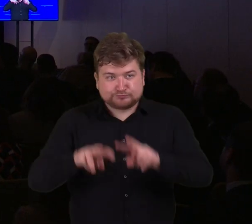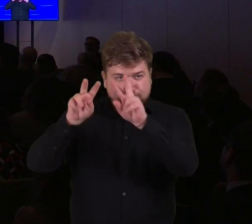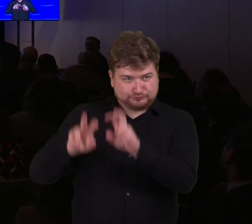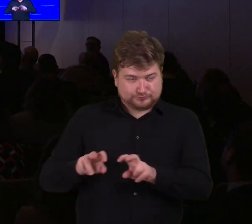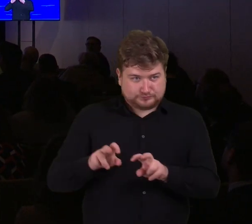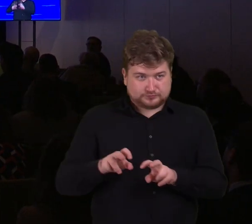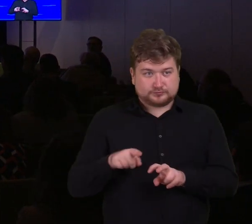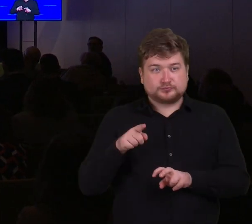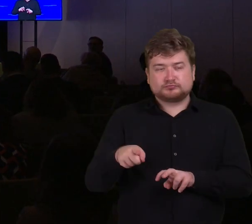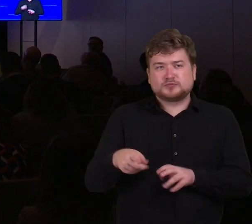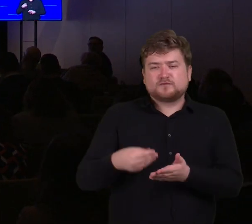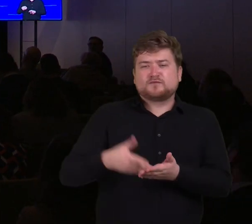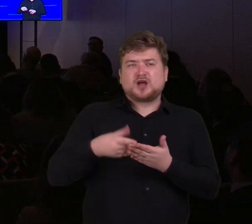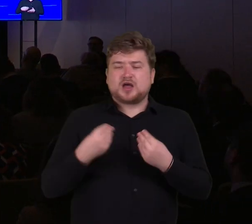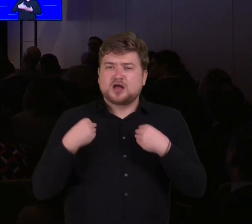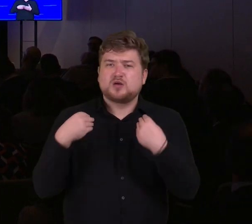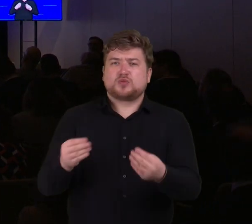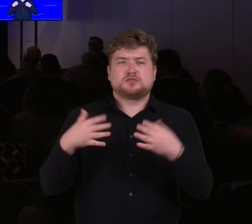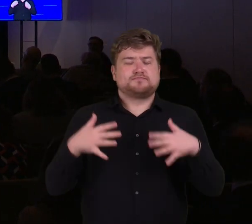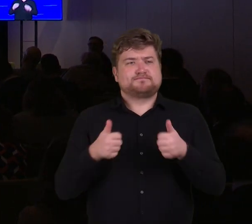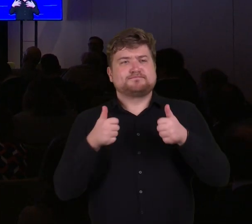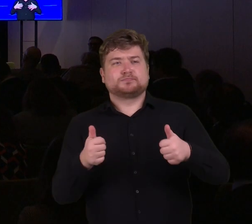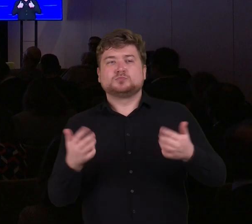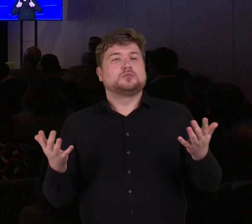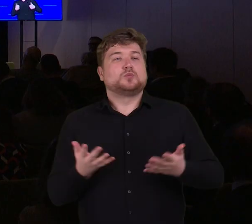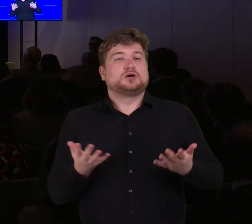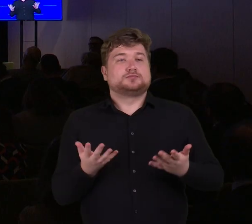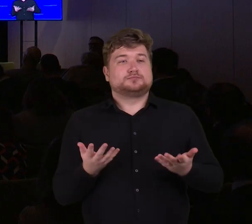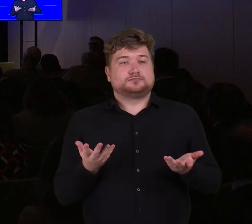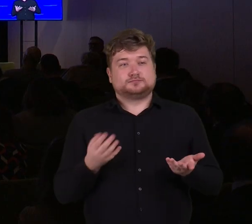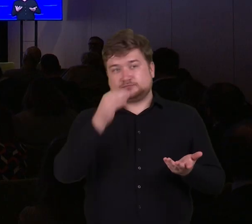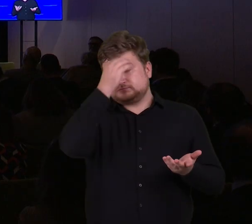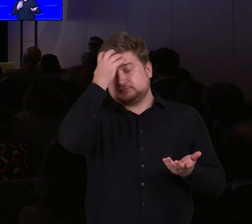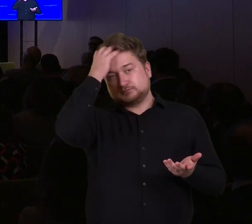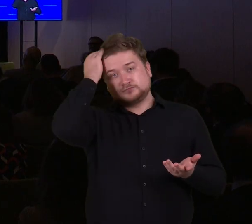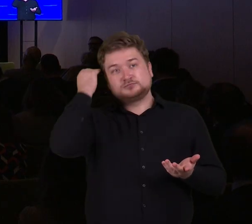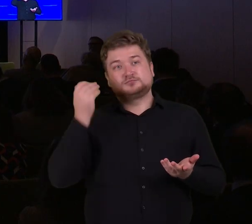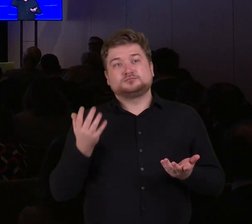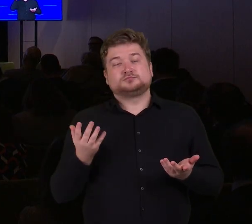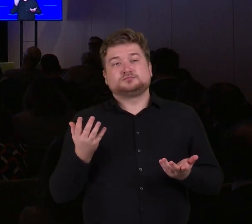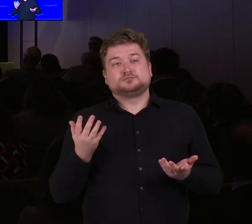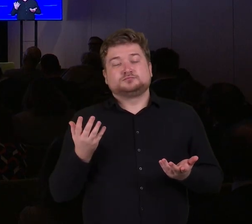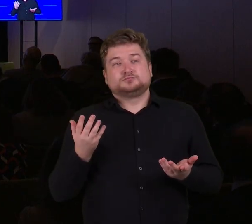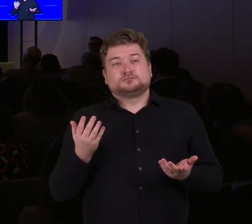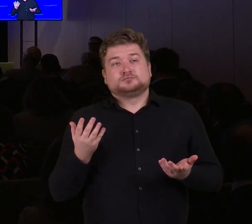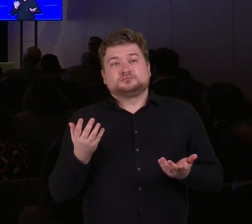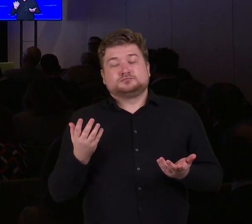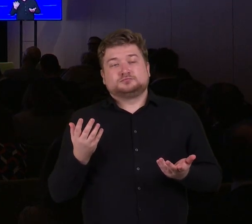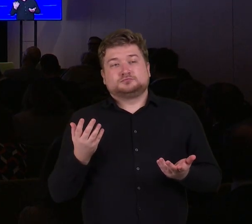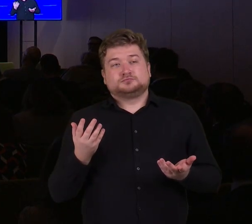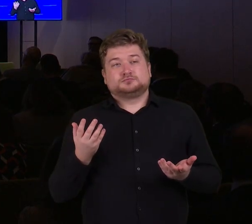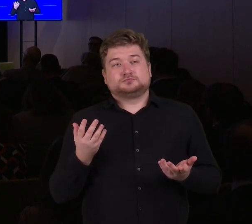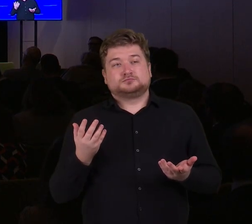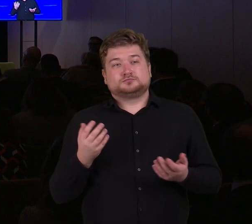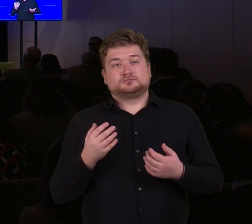capacity building of these instruments. So local authorities and their partners are not just beneficiaries anymore, they're